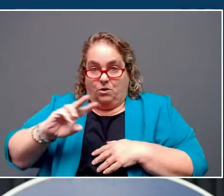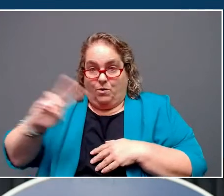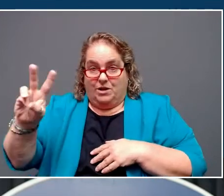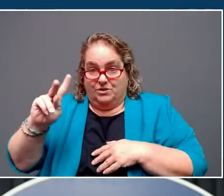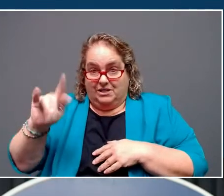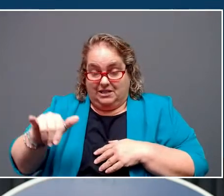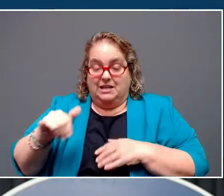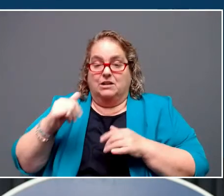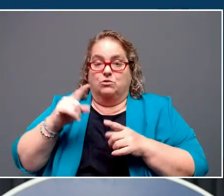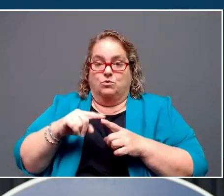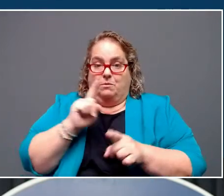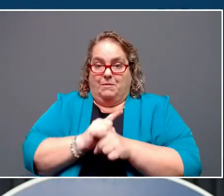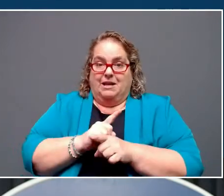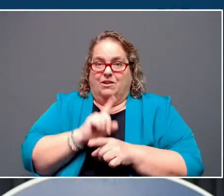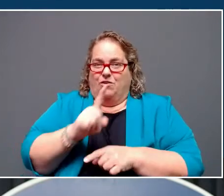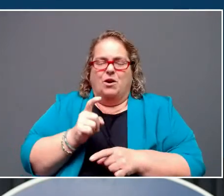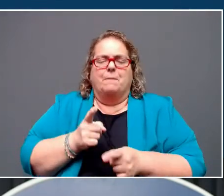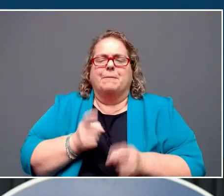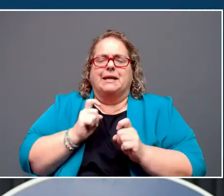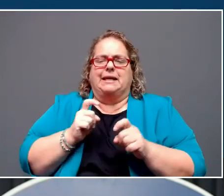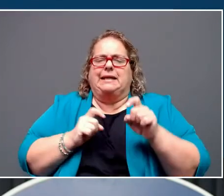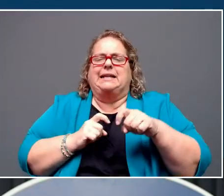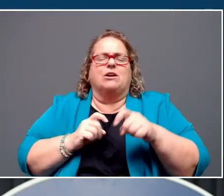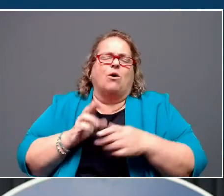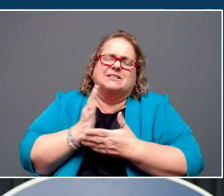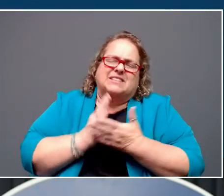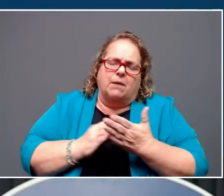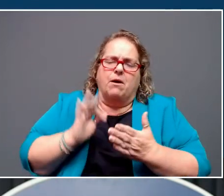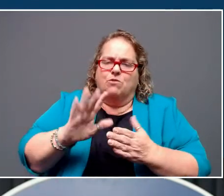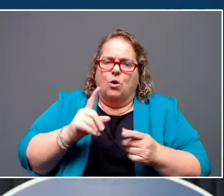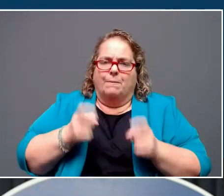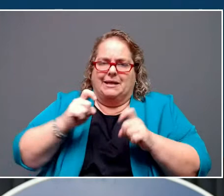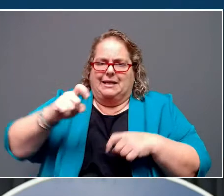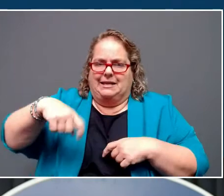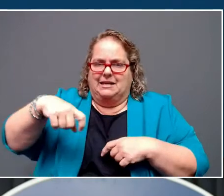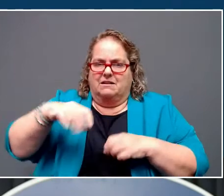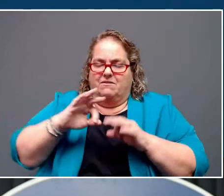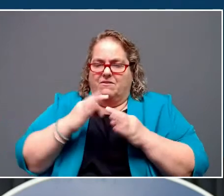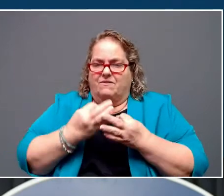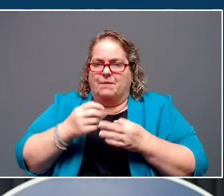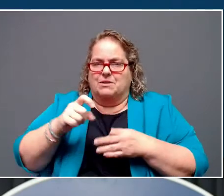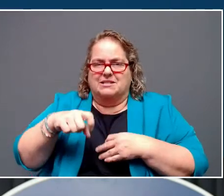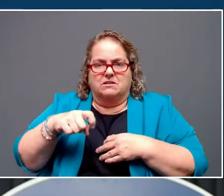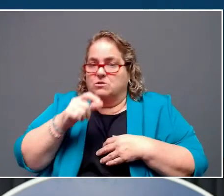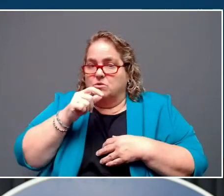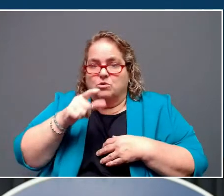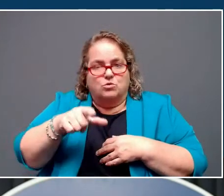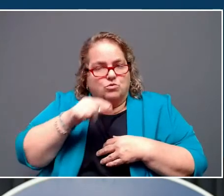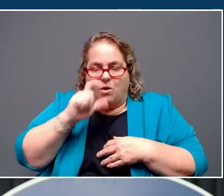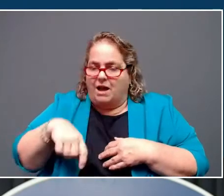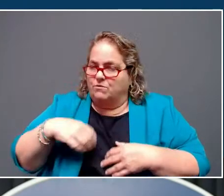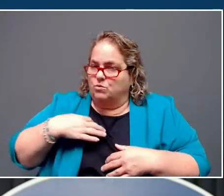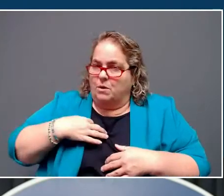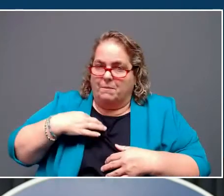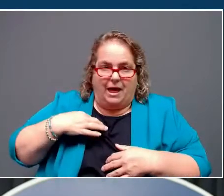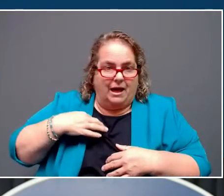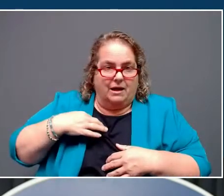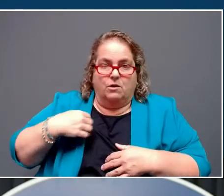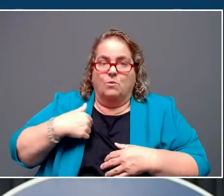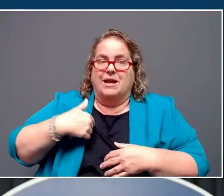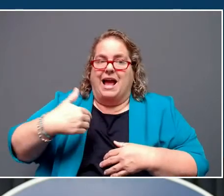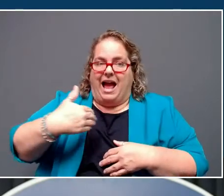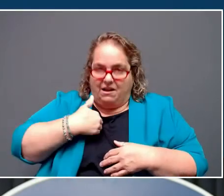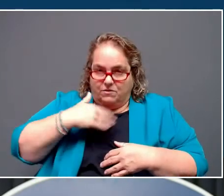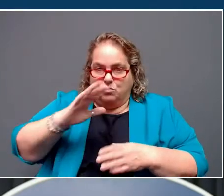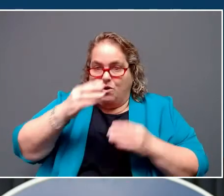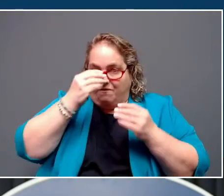immediate needs, or some immediate needs, of these families. You do not have to apply. We have your information through